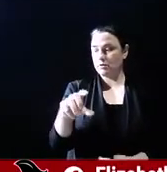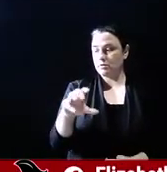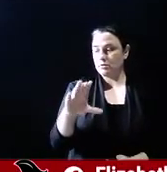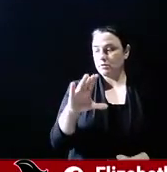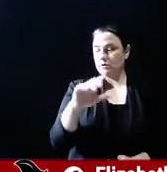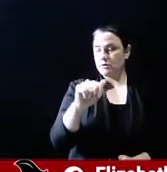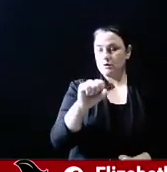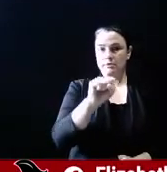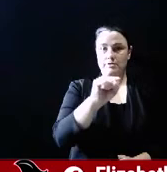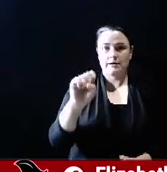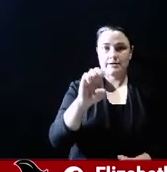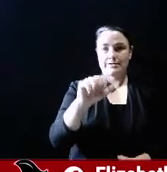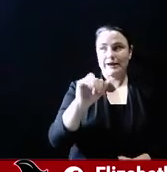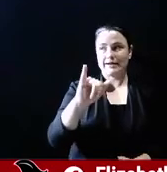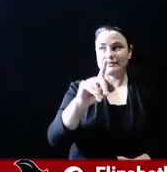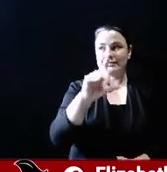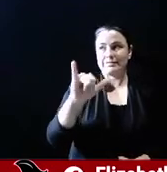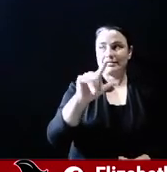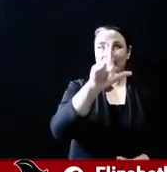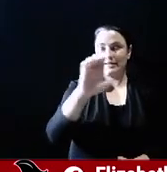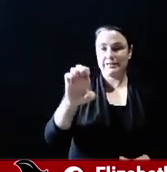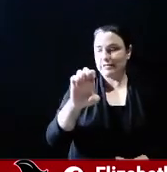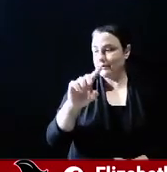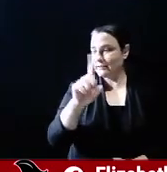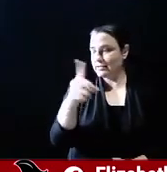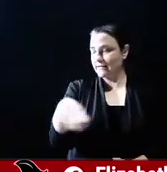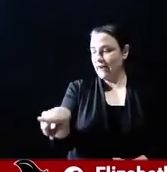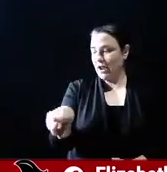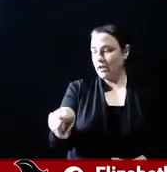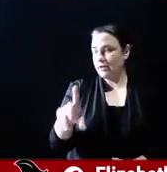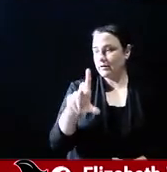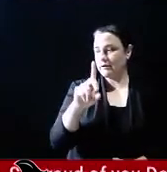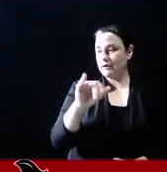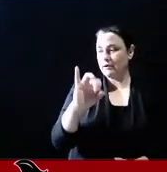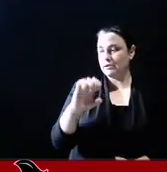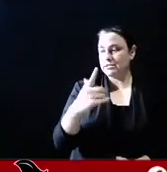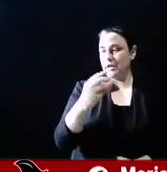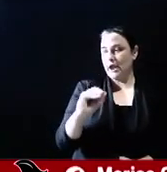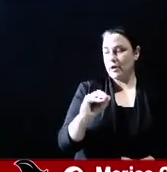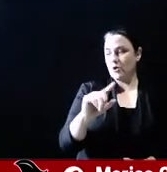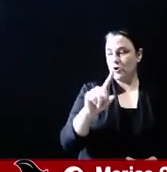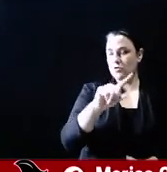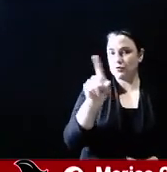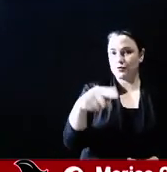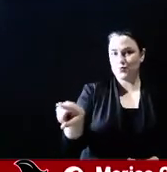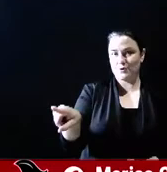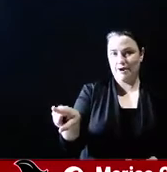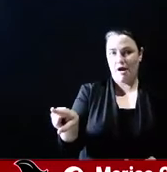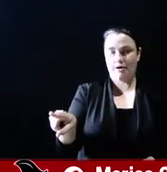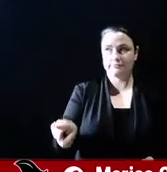Cassidy Lee Zavala. Diego Antonio Zuniga.